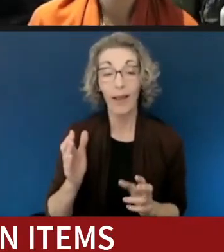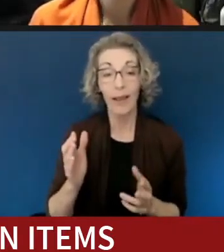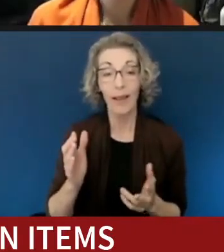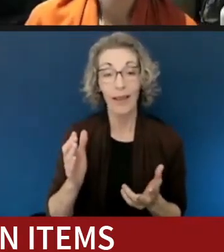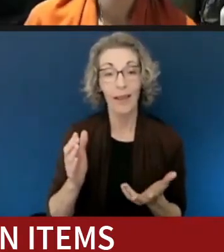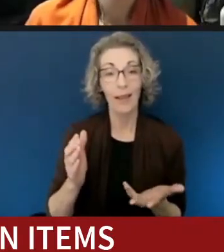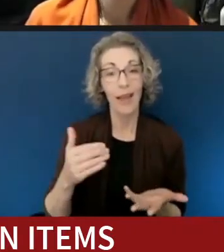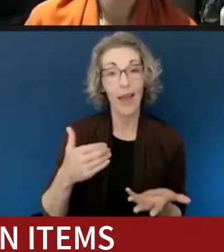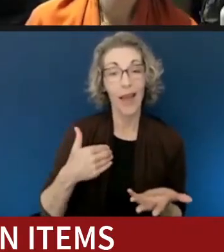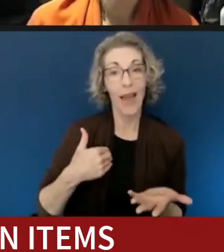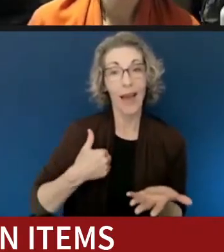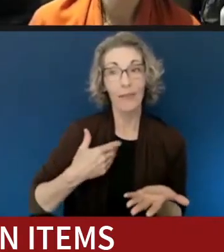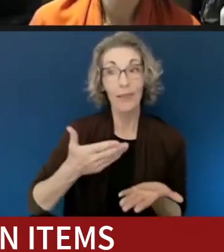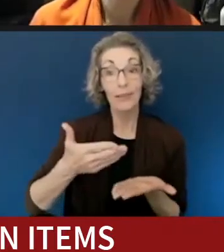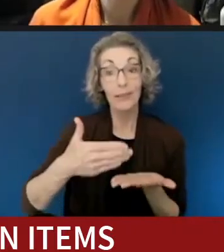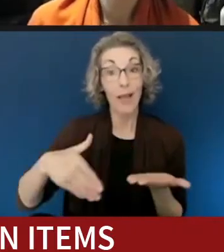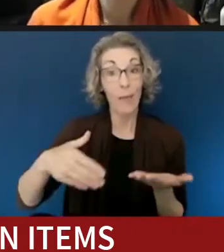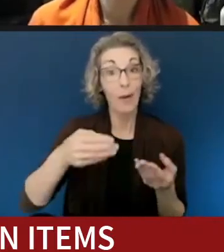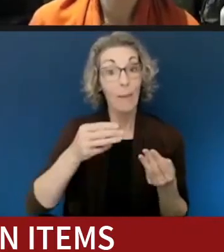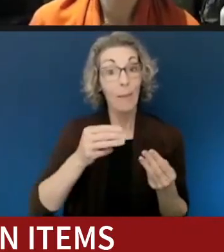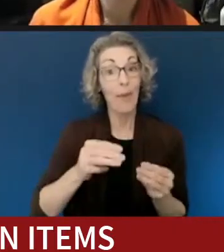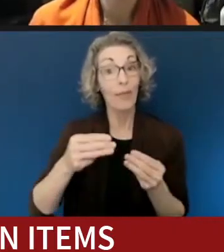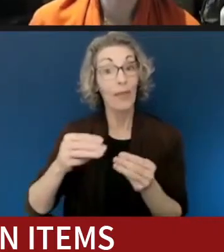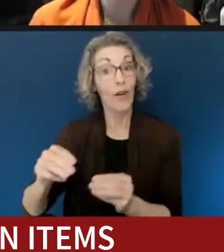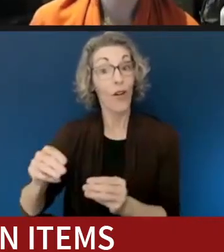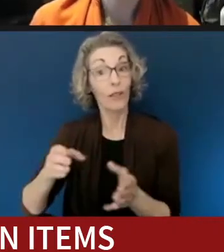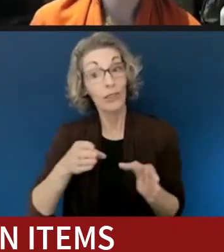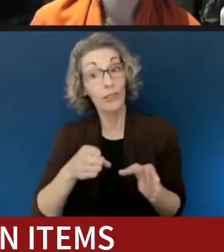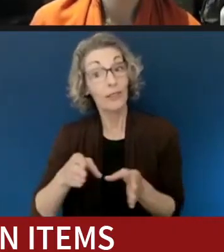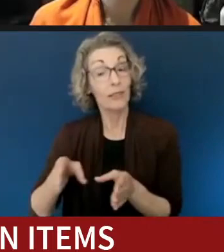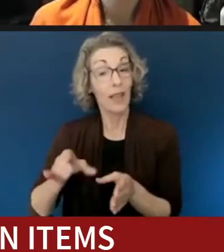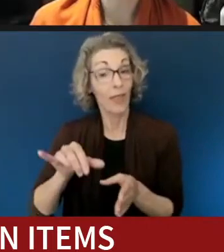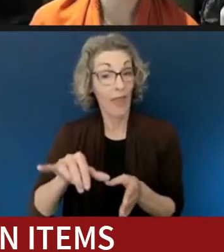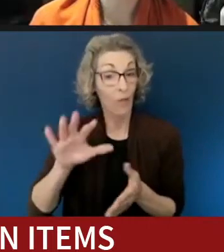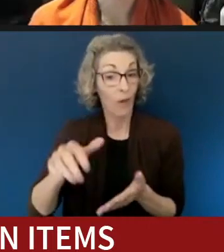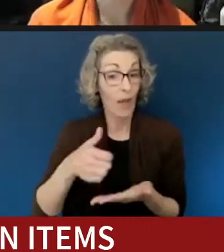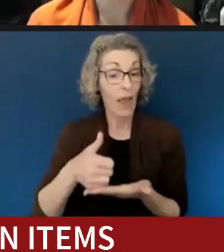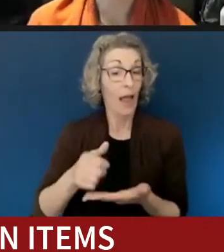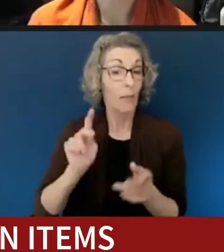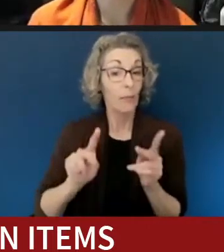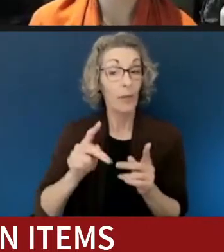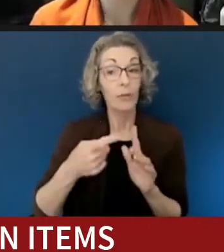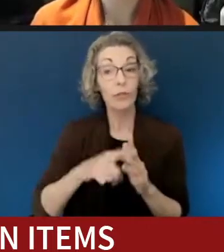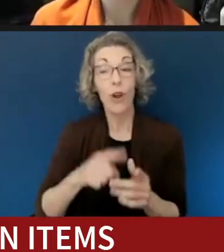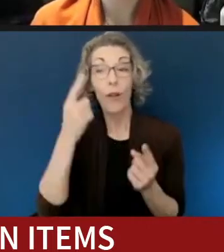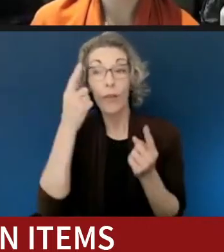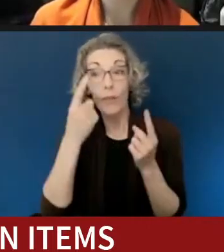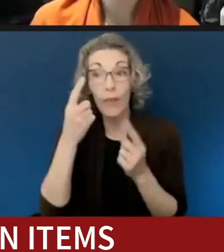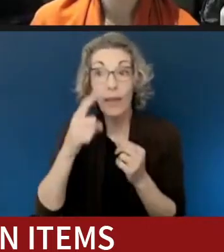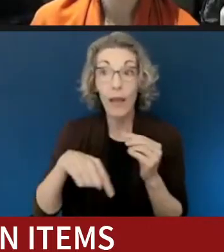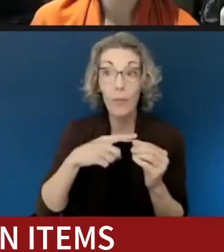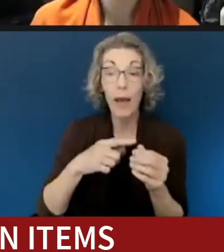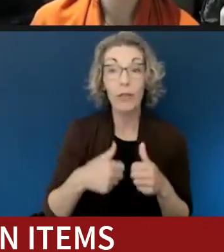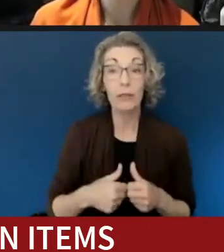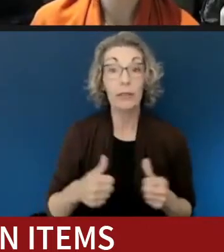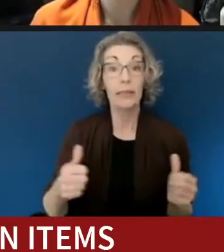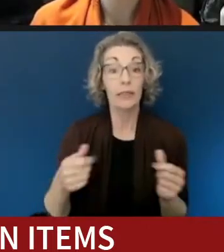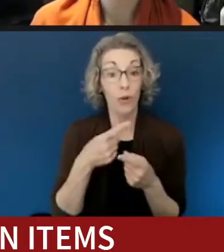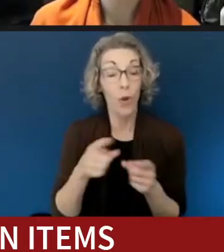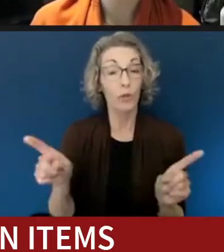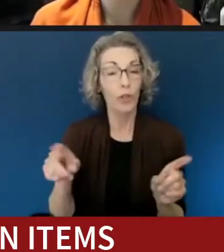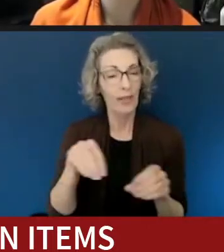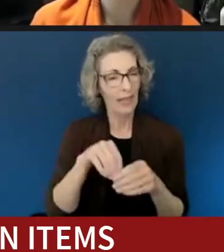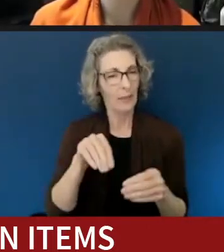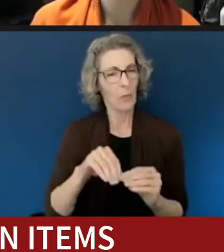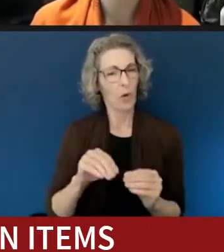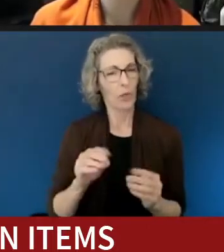some methodologies that can be helping people to think about disclosure more generally, and that